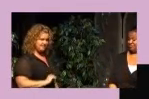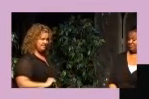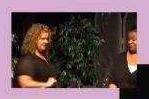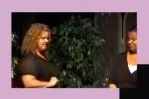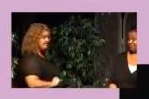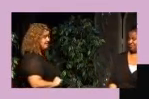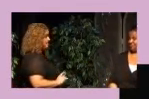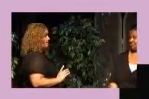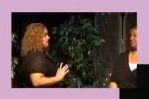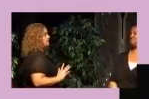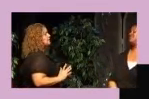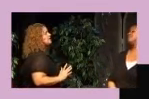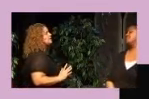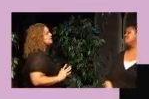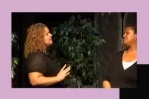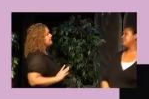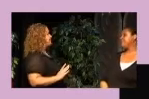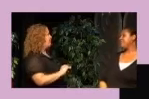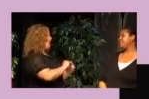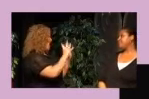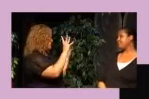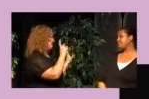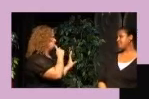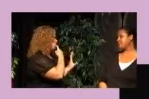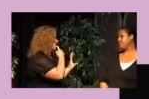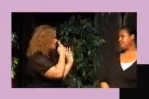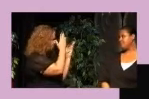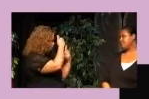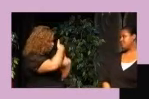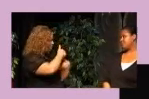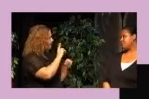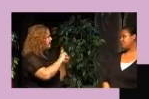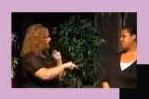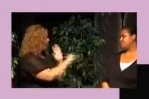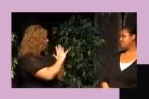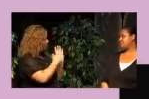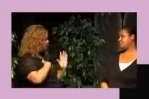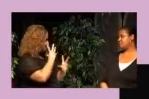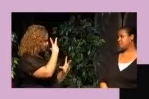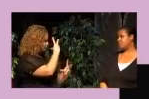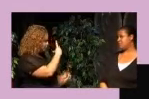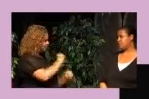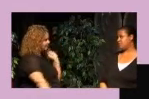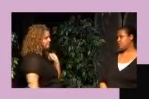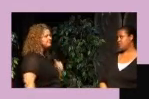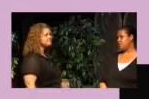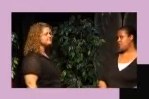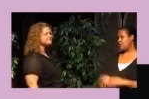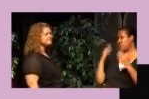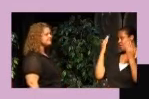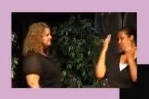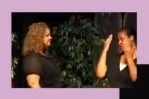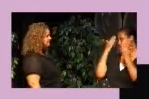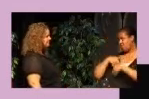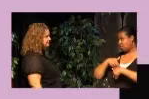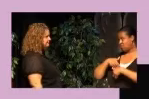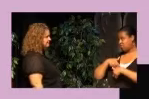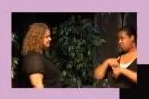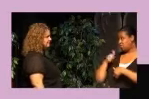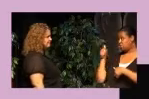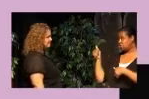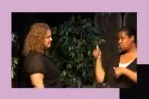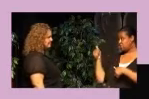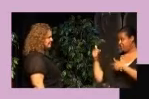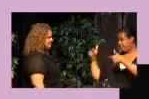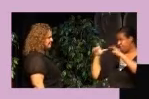In which case, it's your jealousy is blinding you to my beauty. No. It's your face that's blinding me.